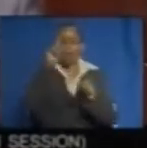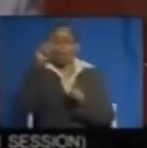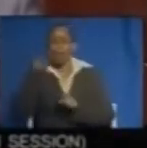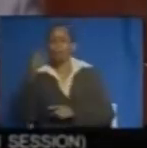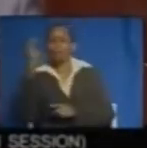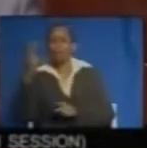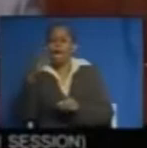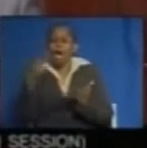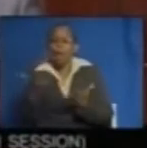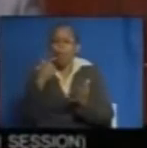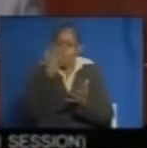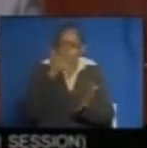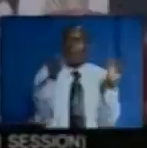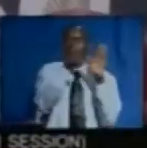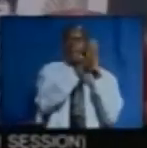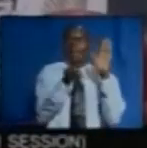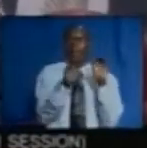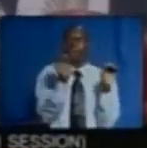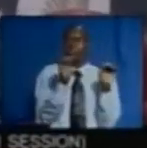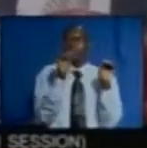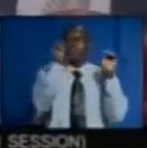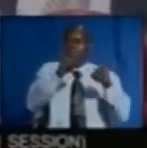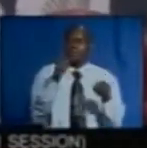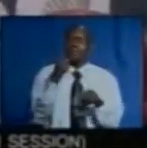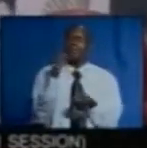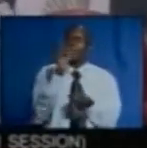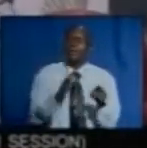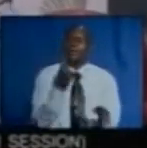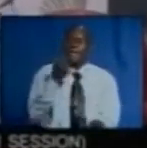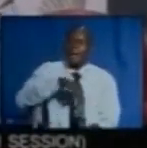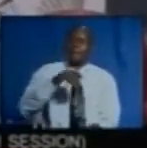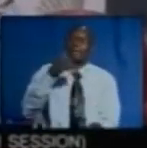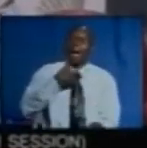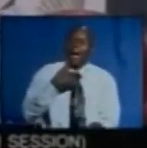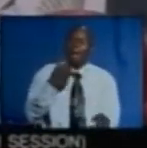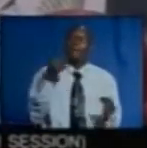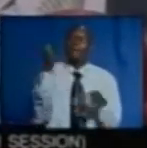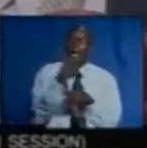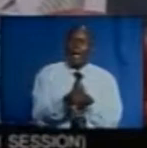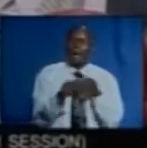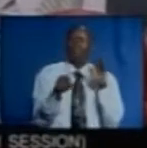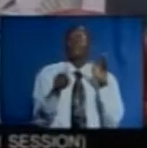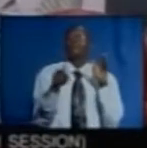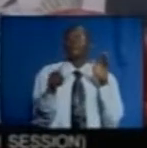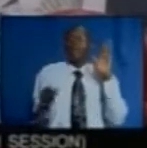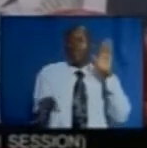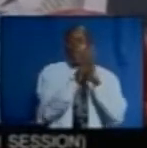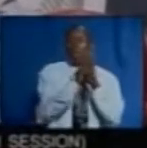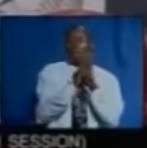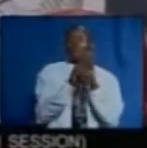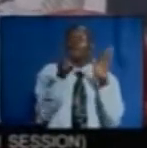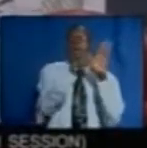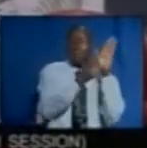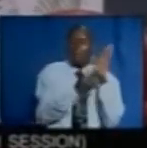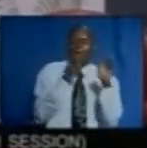and who are involved in the negotiations? Can the minister tell us whether there is any basis for computation of gratuity for the